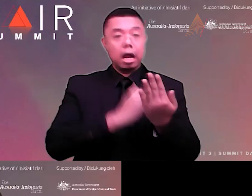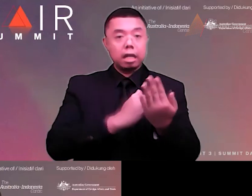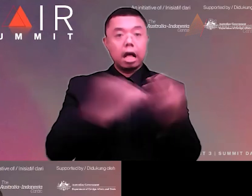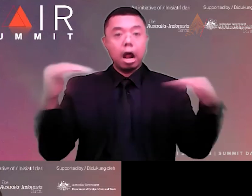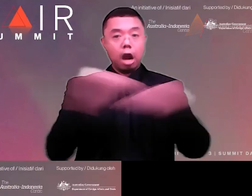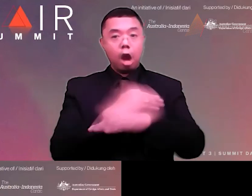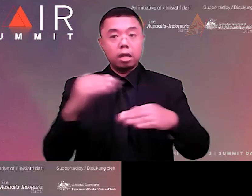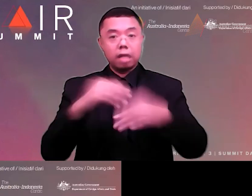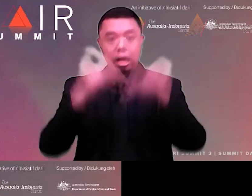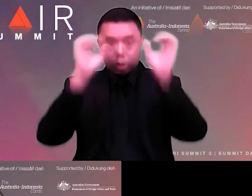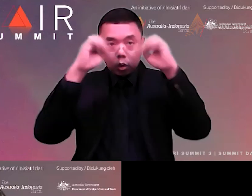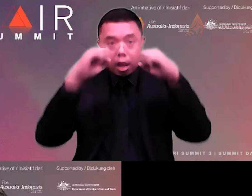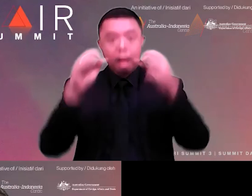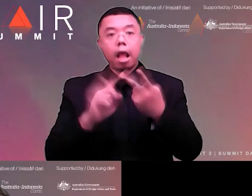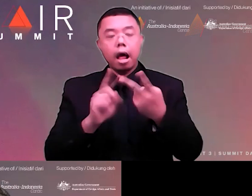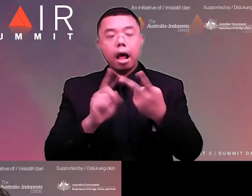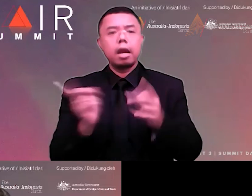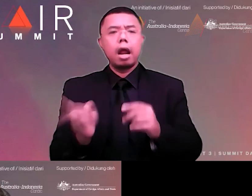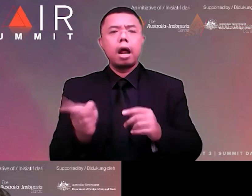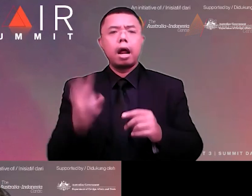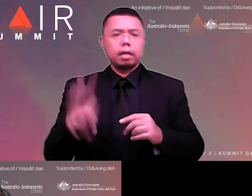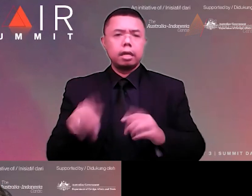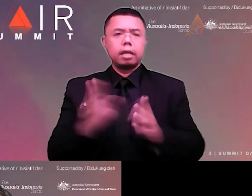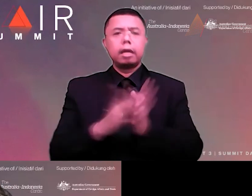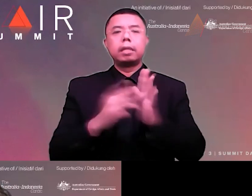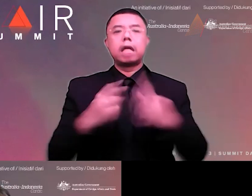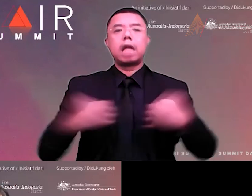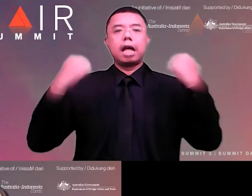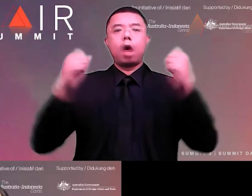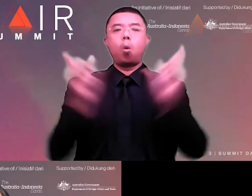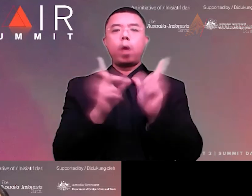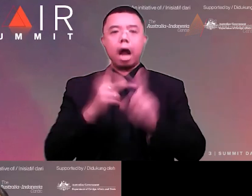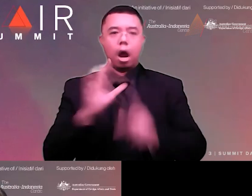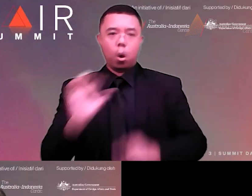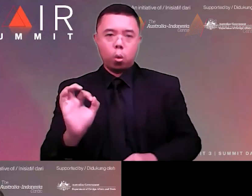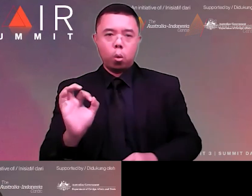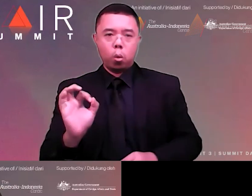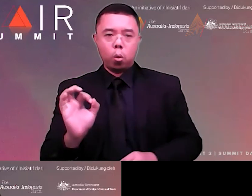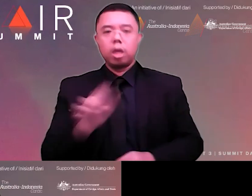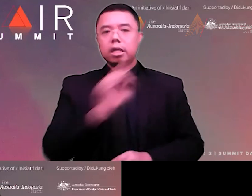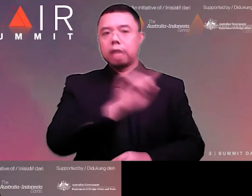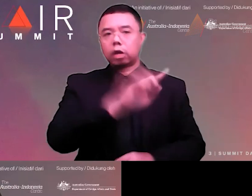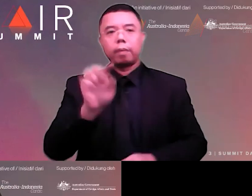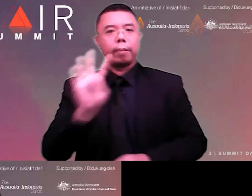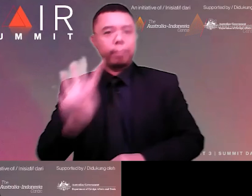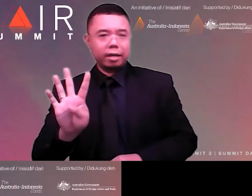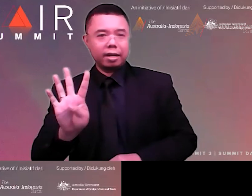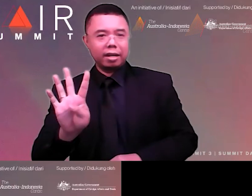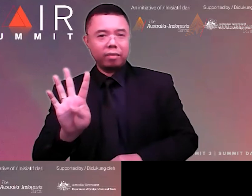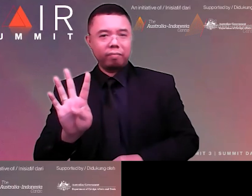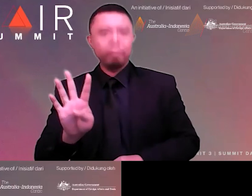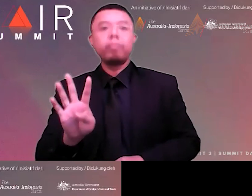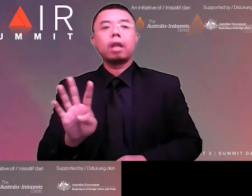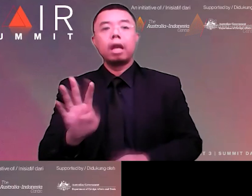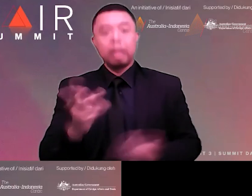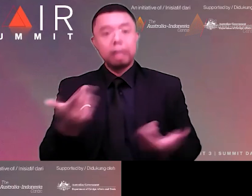health categories for 1 to 4. And in parallel with this, we used very high